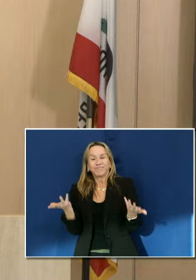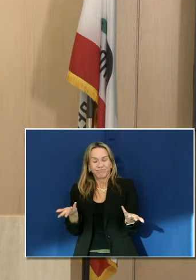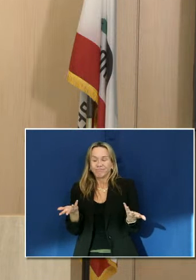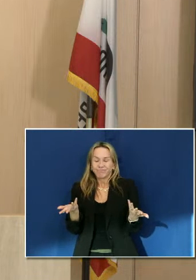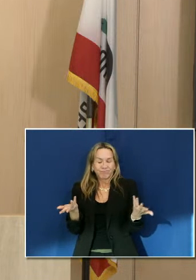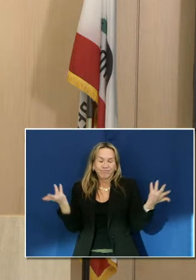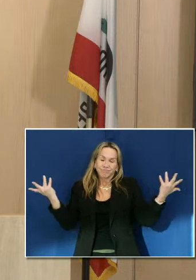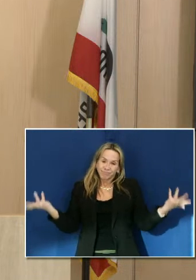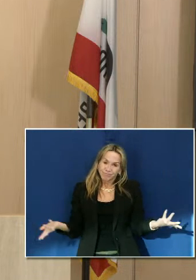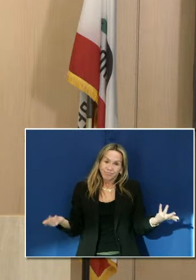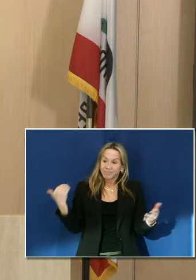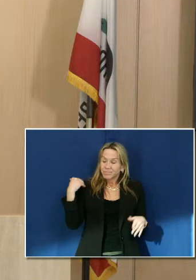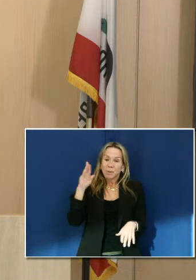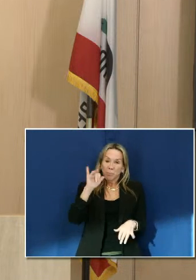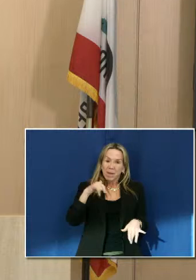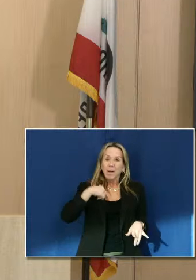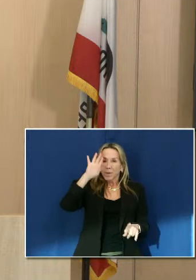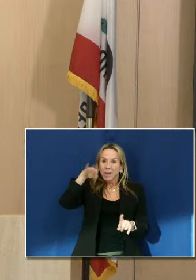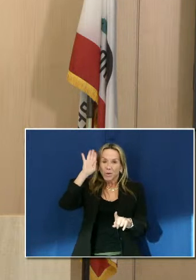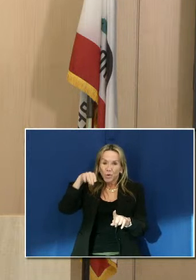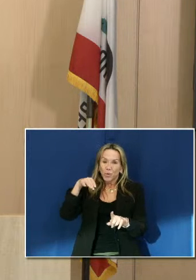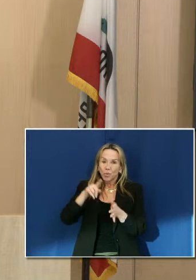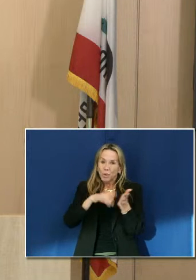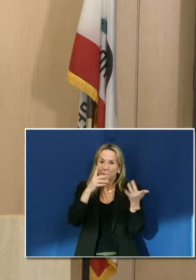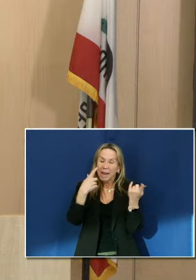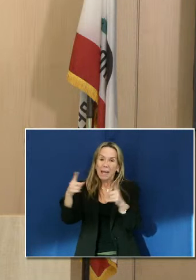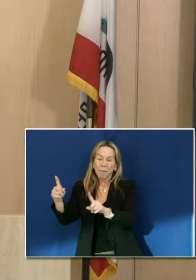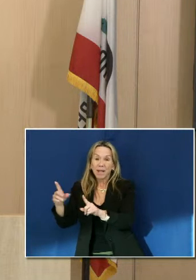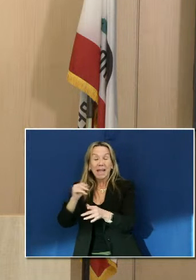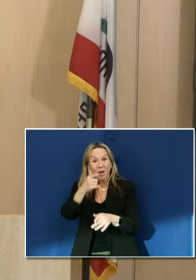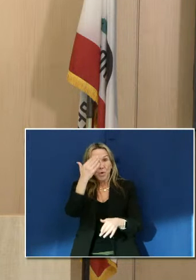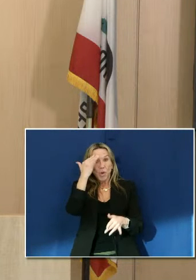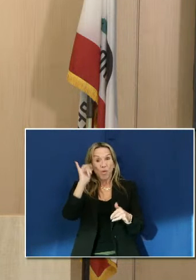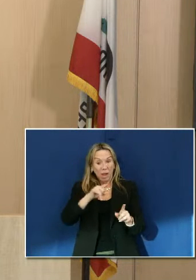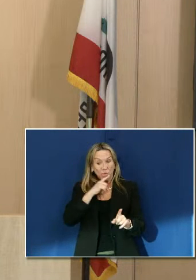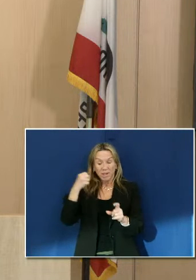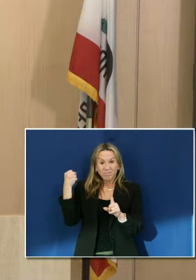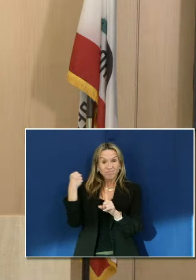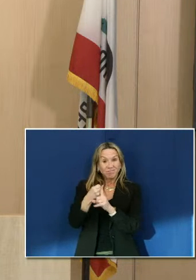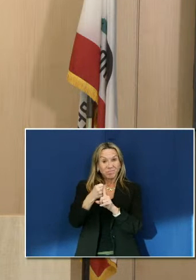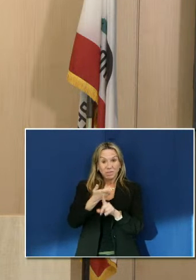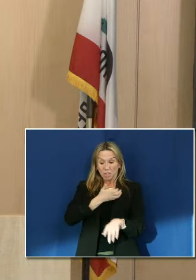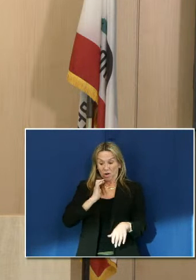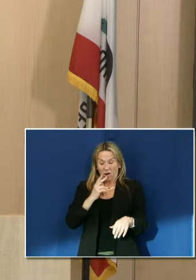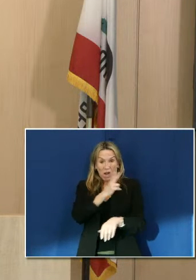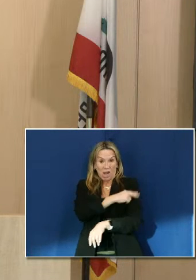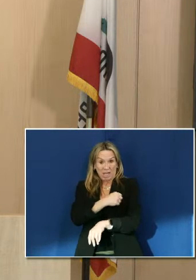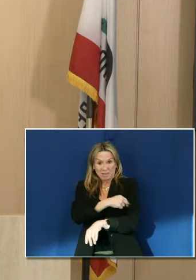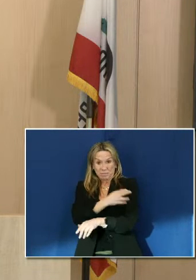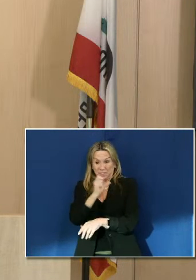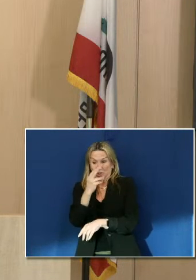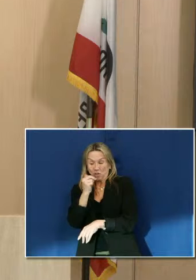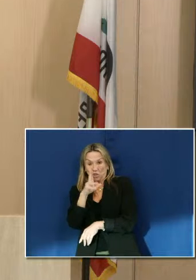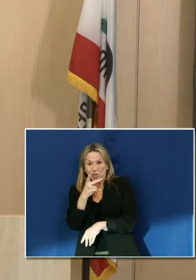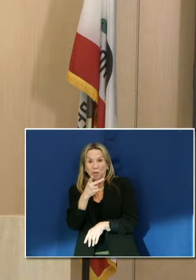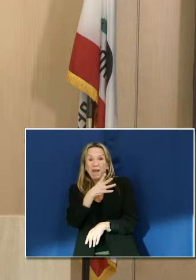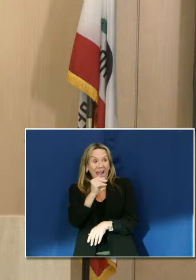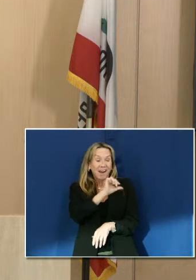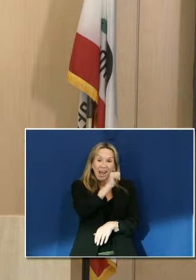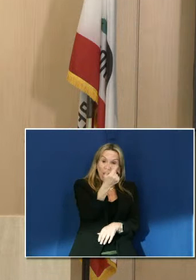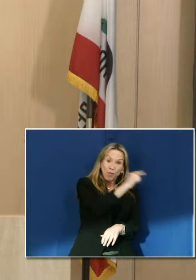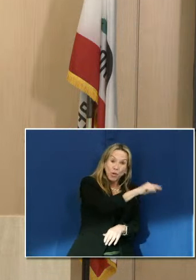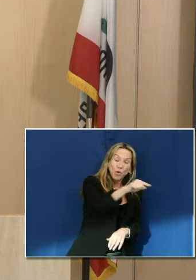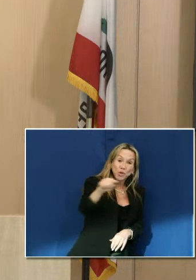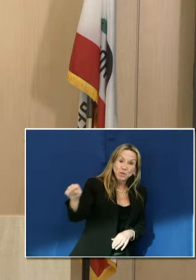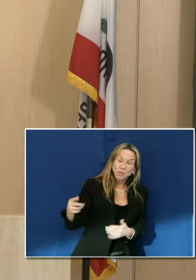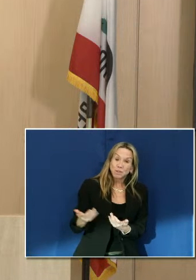And frankly, that's taken its toll on not just our hospitals, but all hospitals. A month ago, San Diego